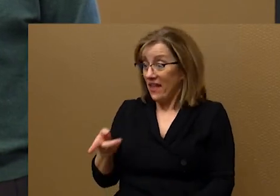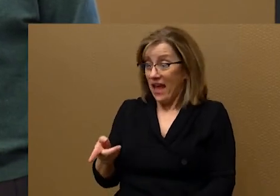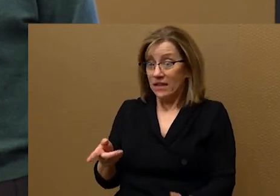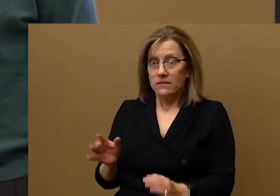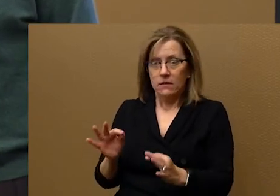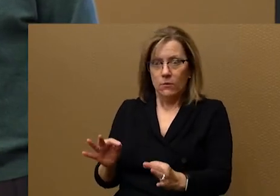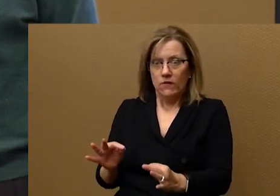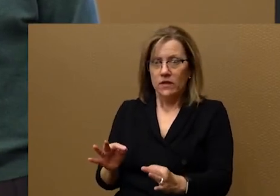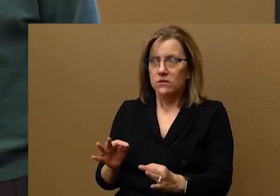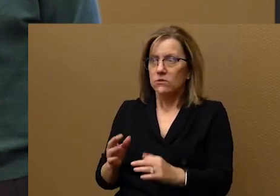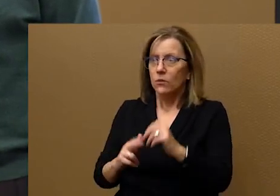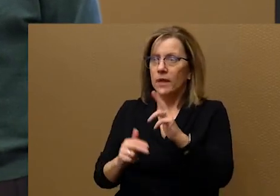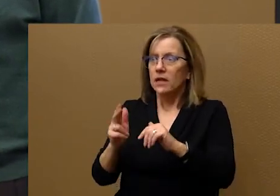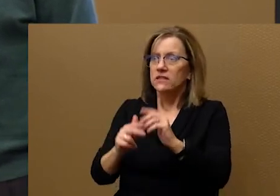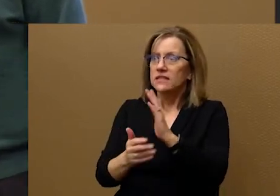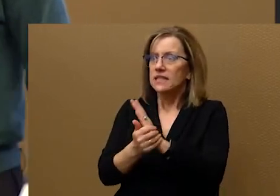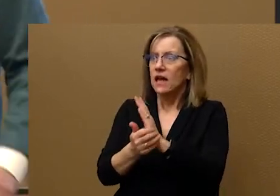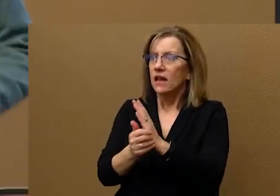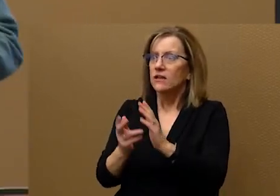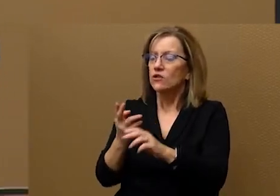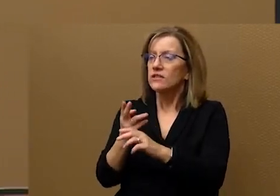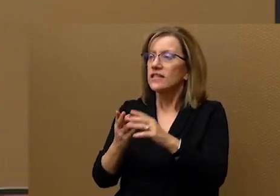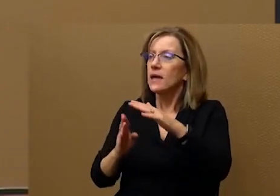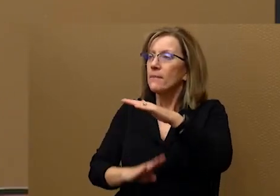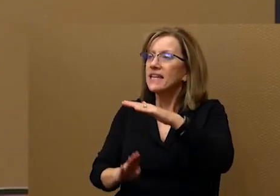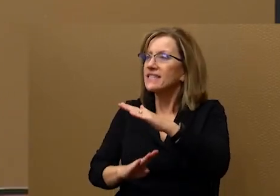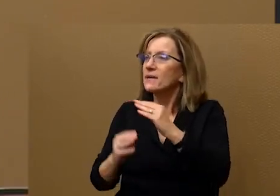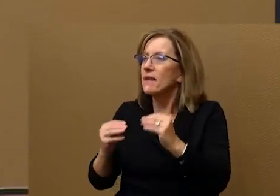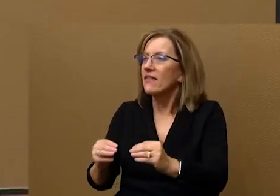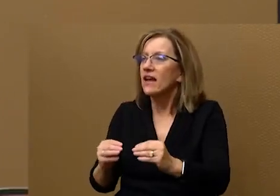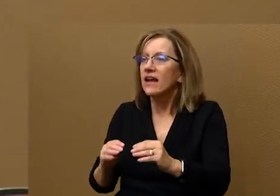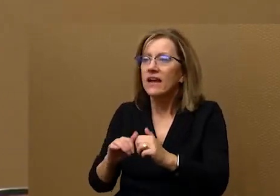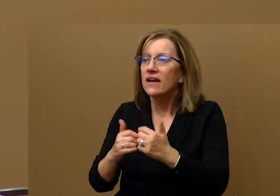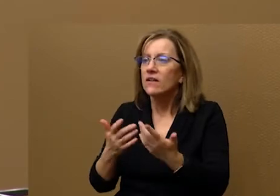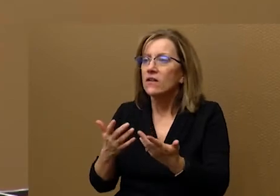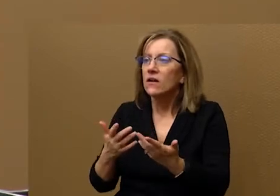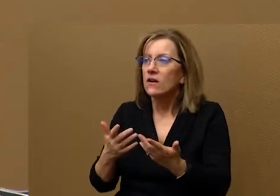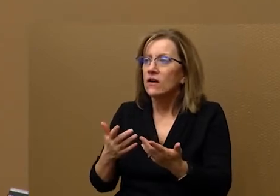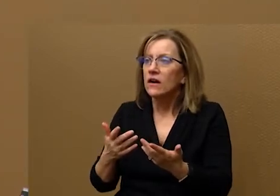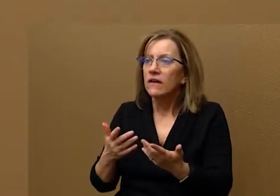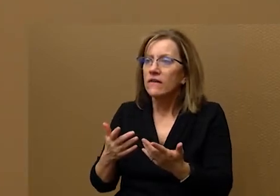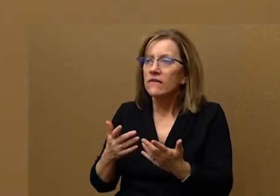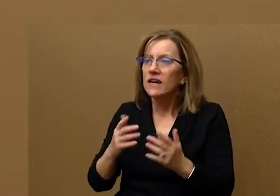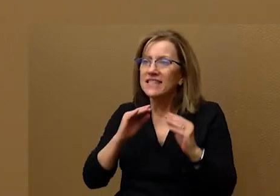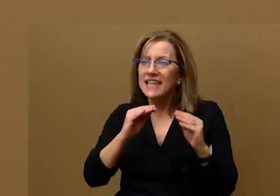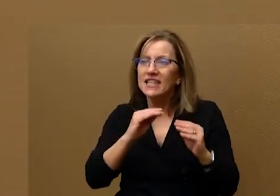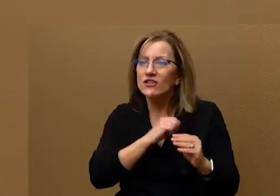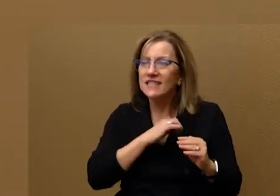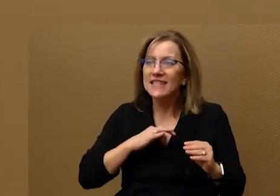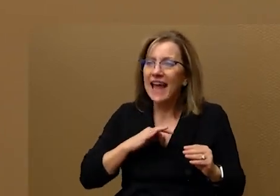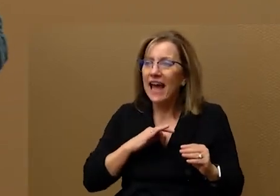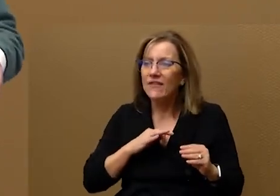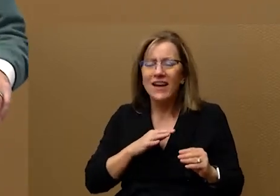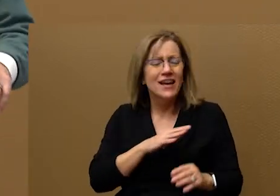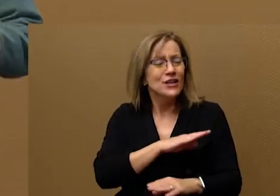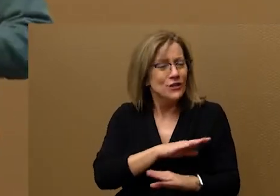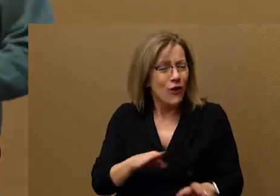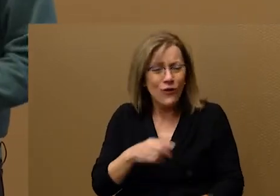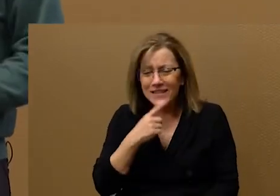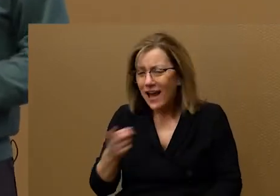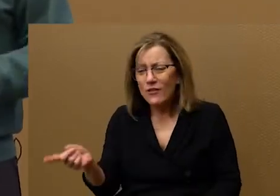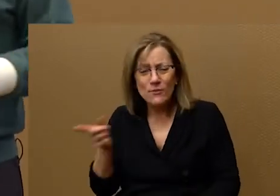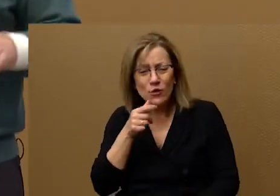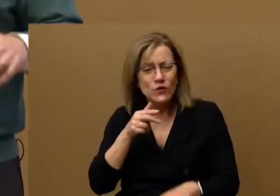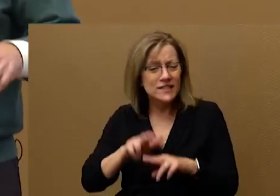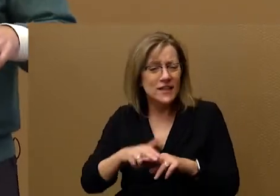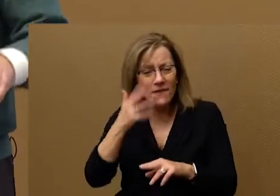this basic method. How would you take this up and resist if you teach the staff? Don't tell them who sits in the front seat and who sits in the